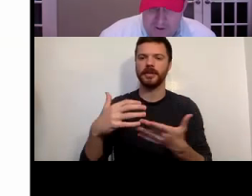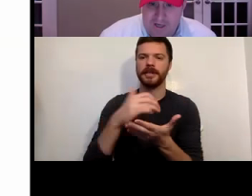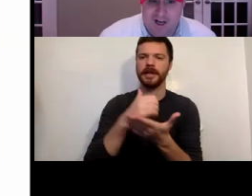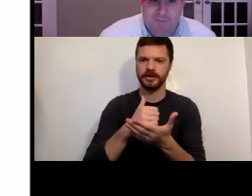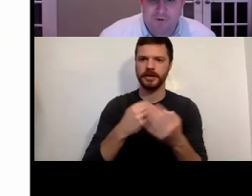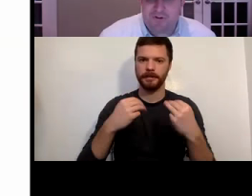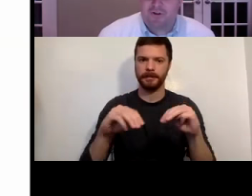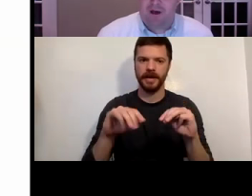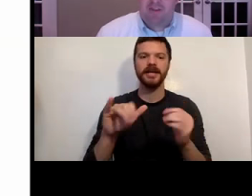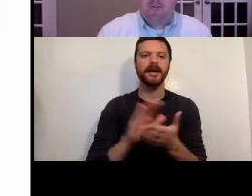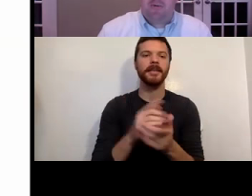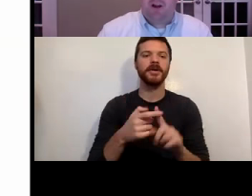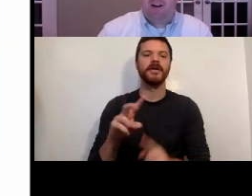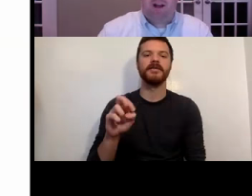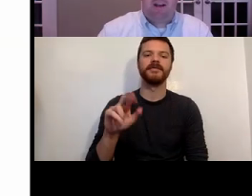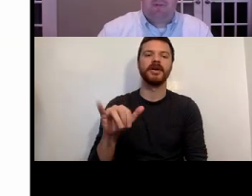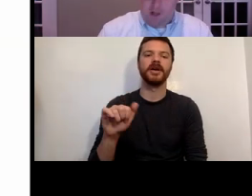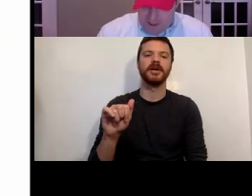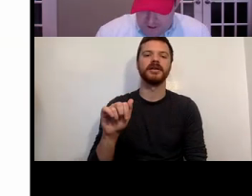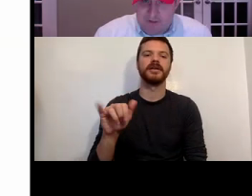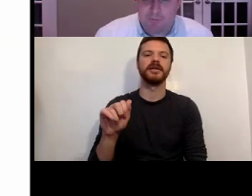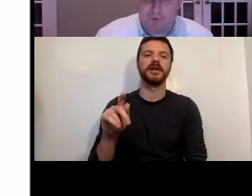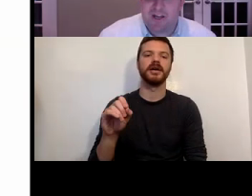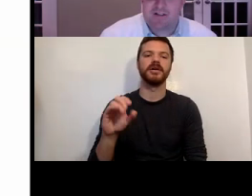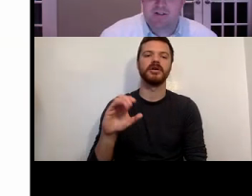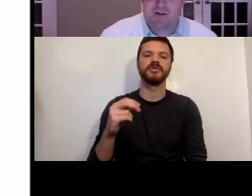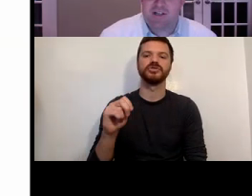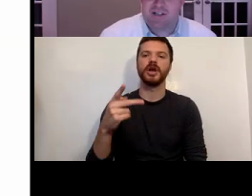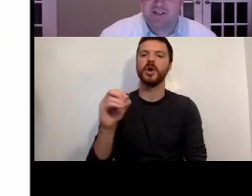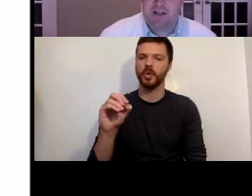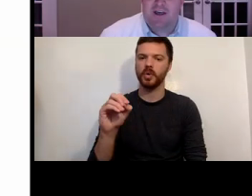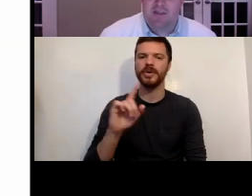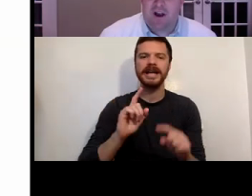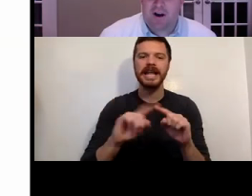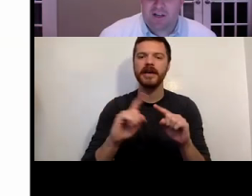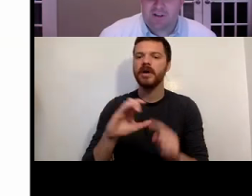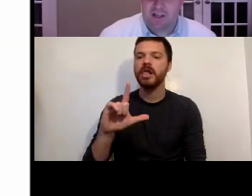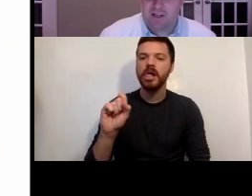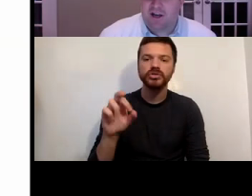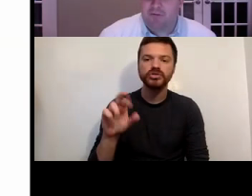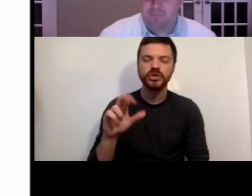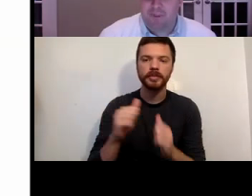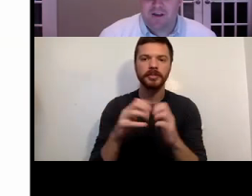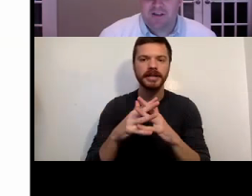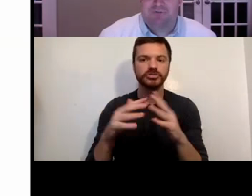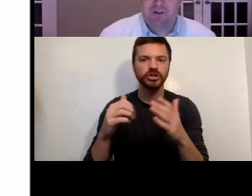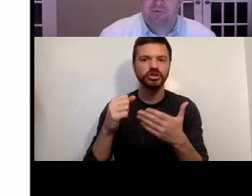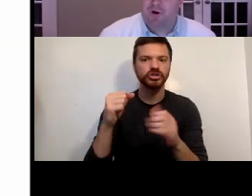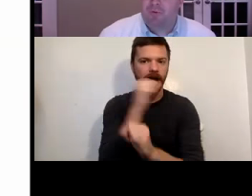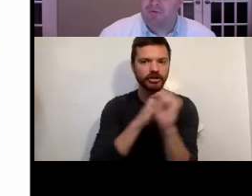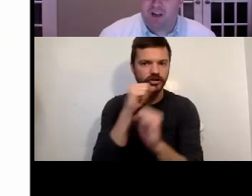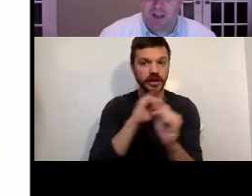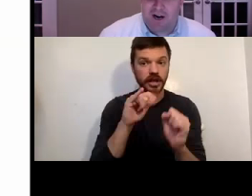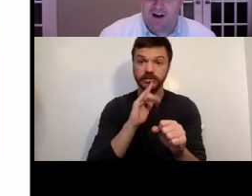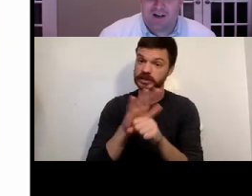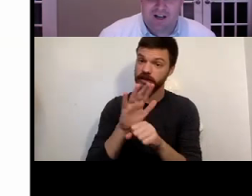Yakovchenko, uses those methods to identify different clusters of implementation strategies that are actually sufficient for